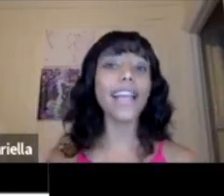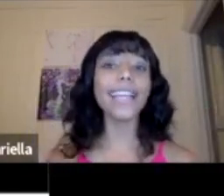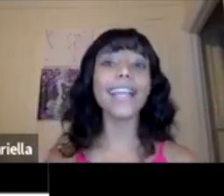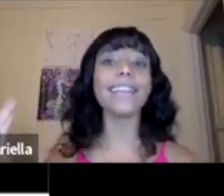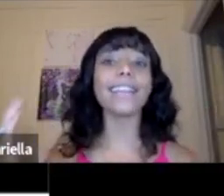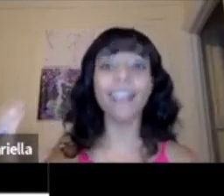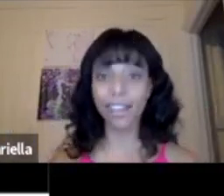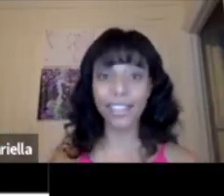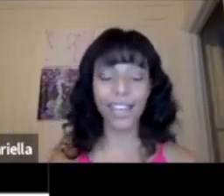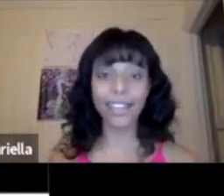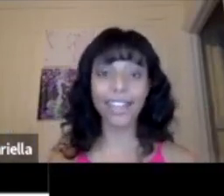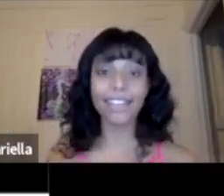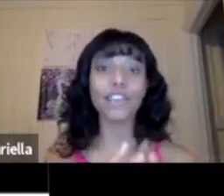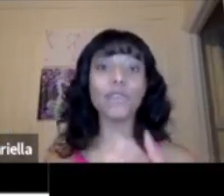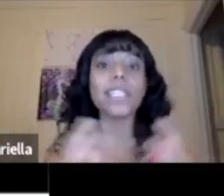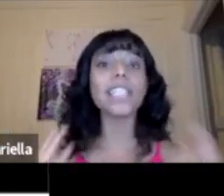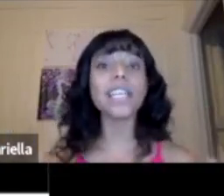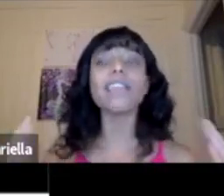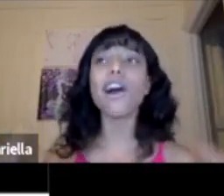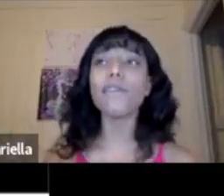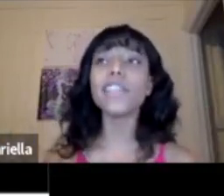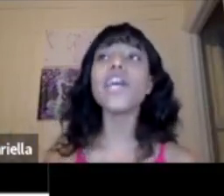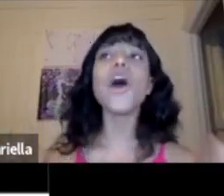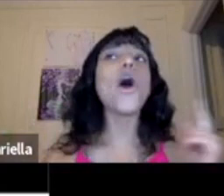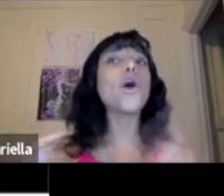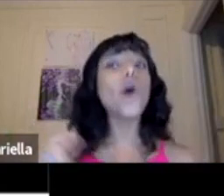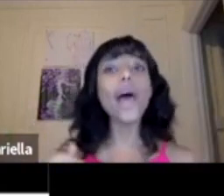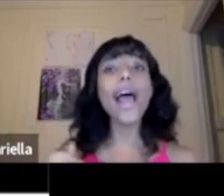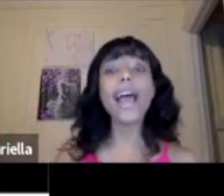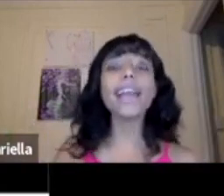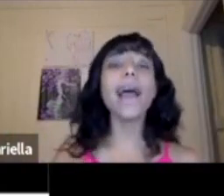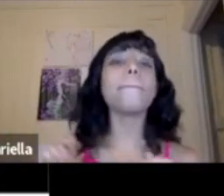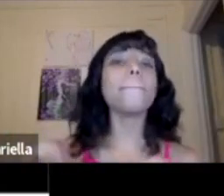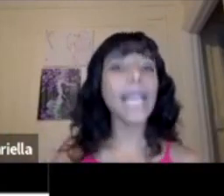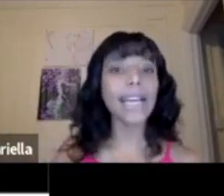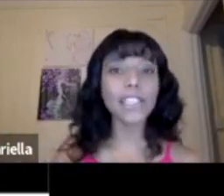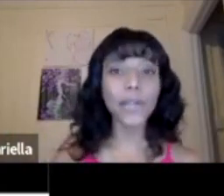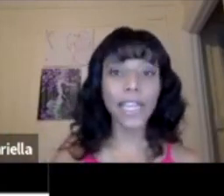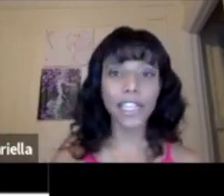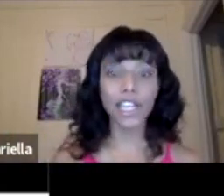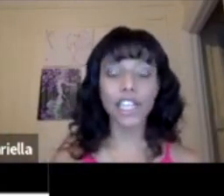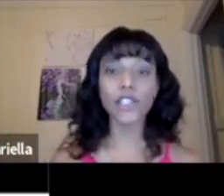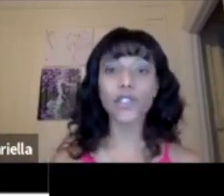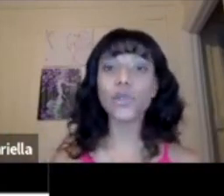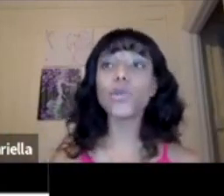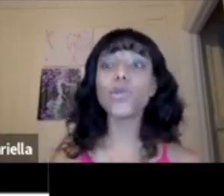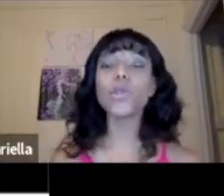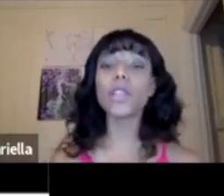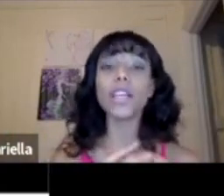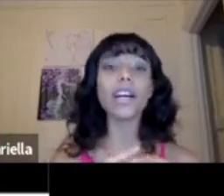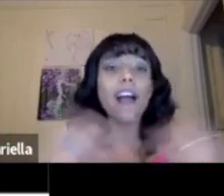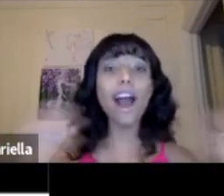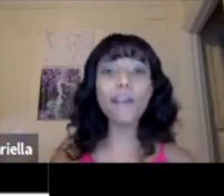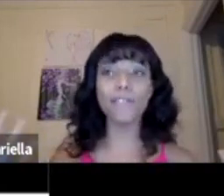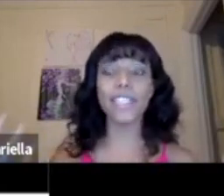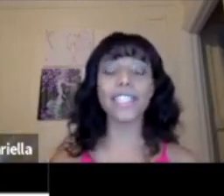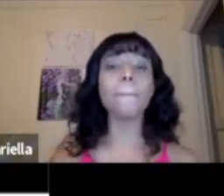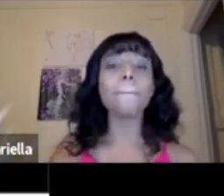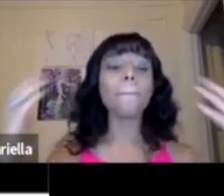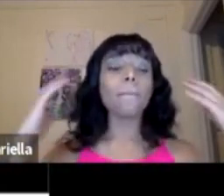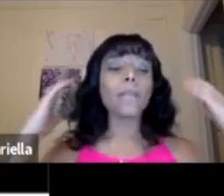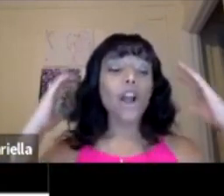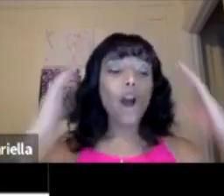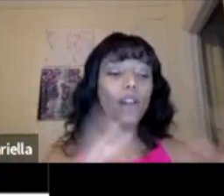are liking the content that you are seeing in the conference, go ahead and make a donation to the